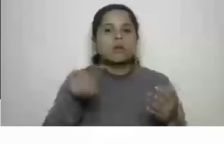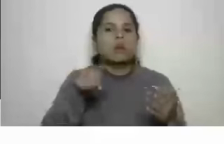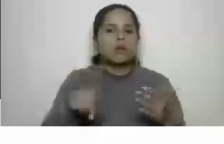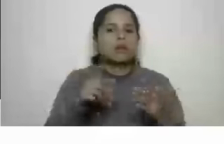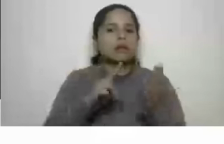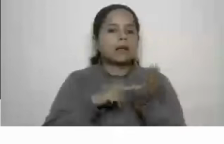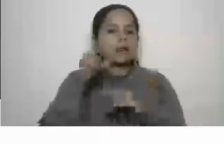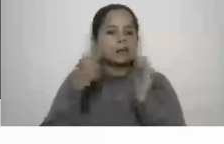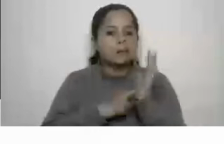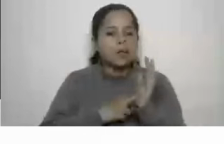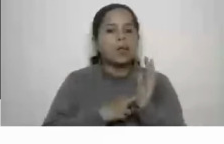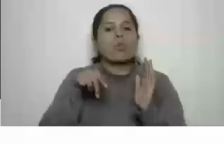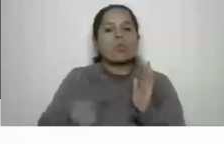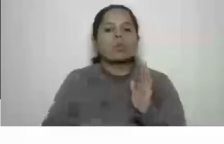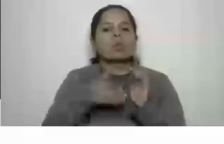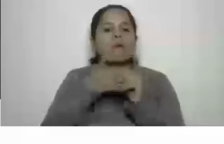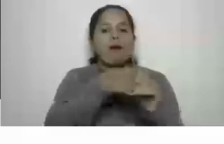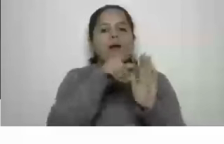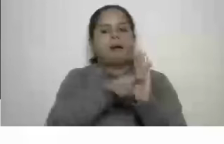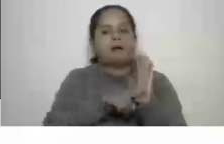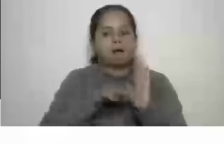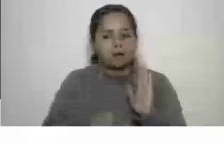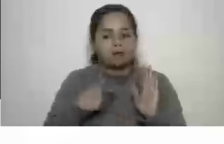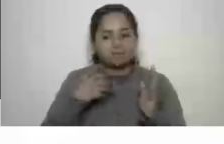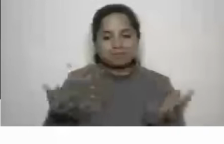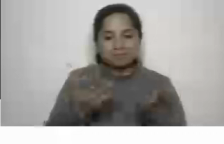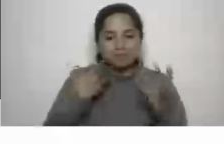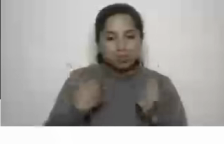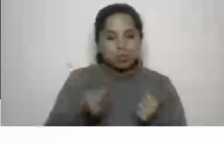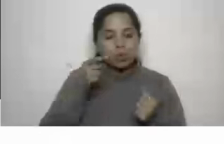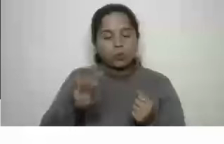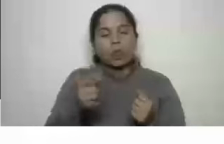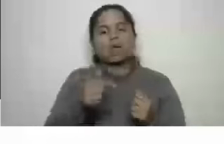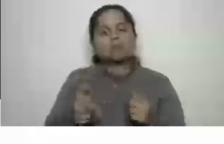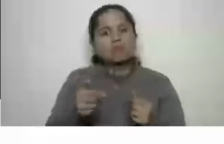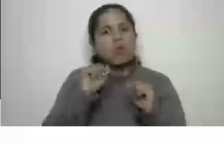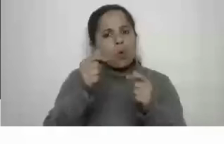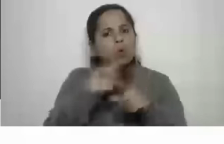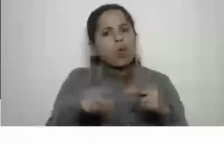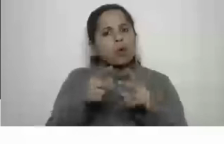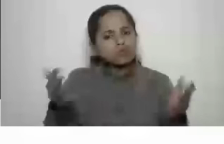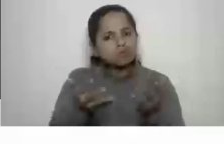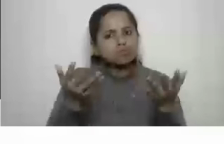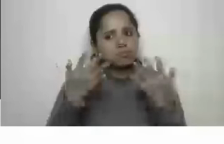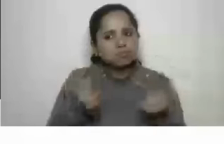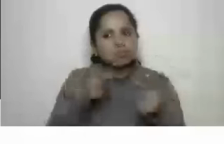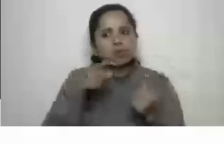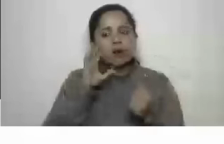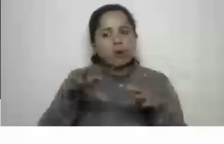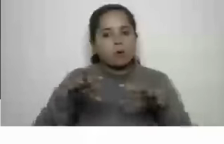Bharat guidelines. So when we think of leveraging the multilingual background of students, the most common strategies that are